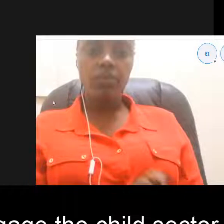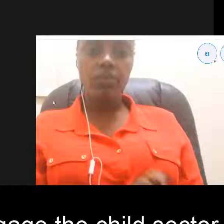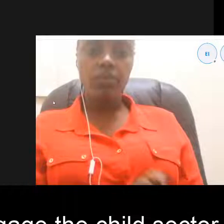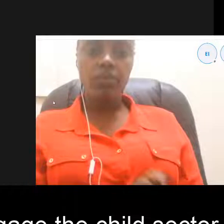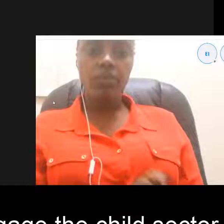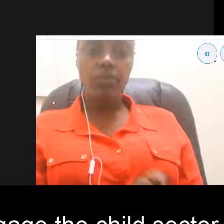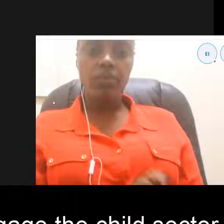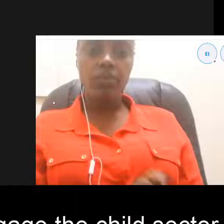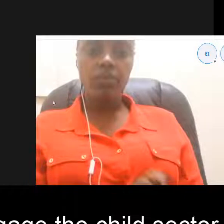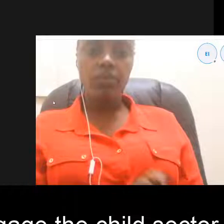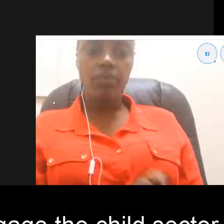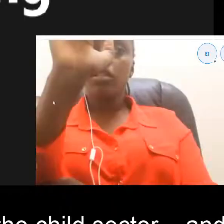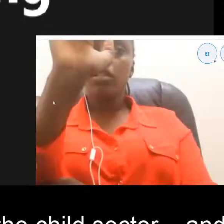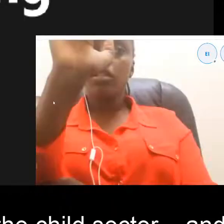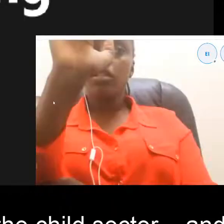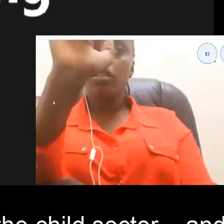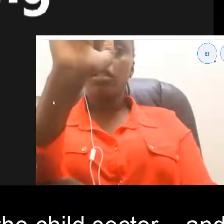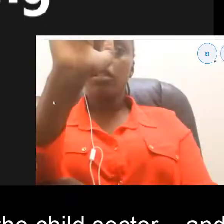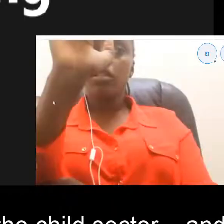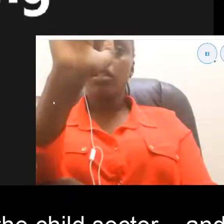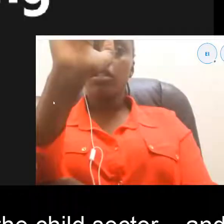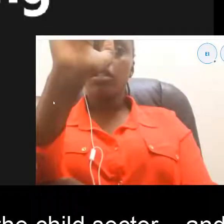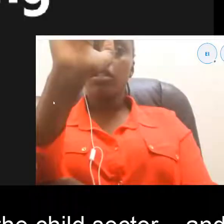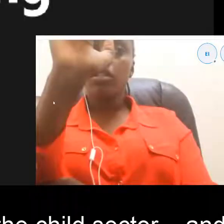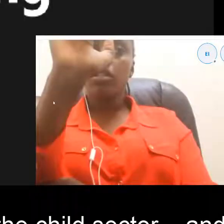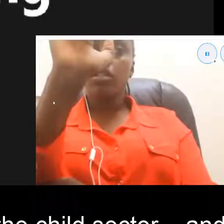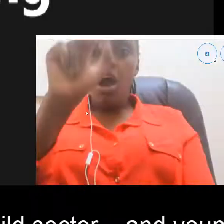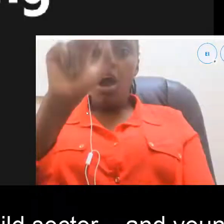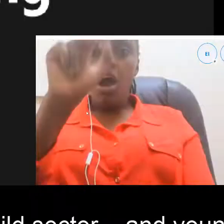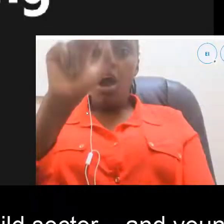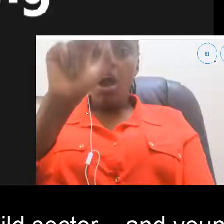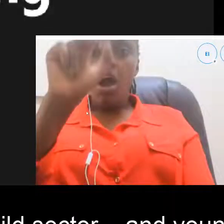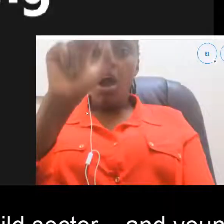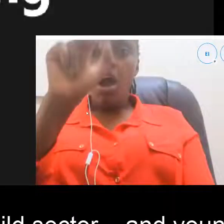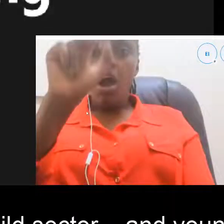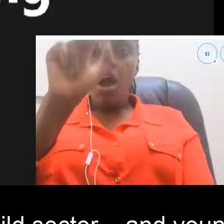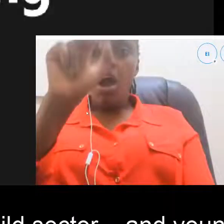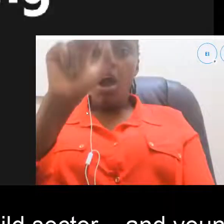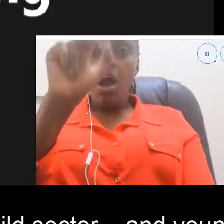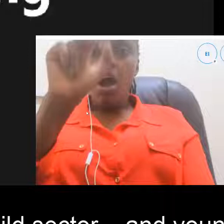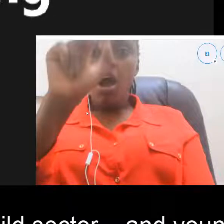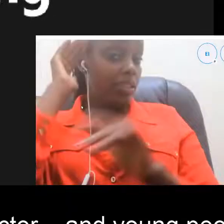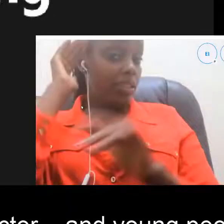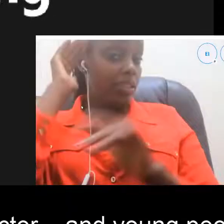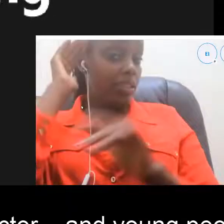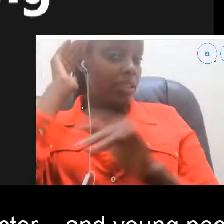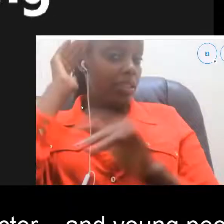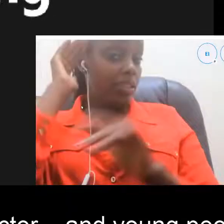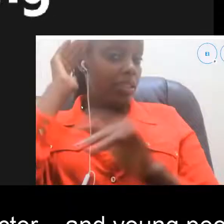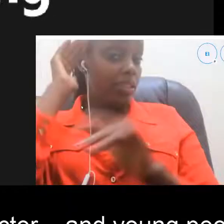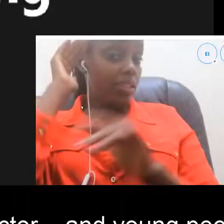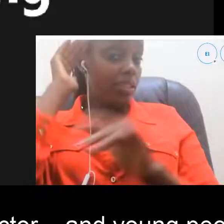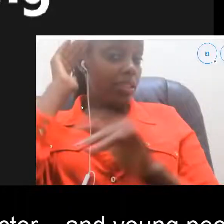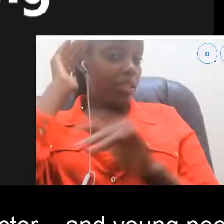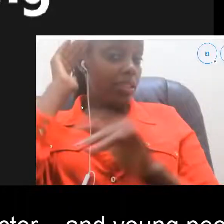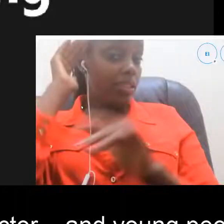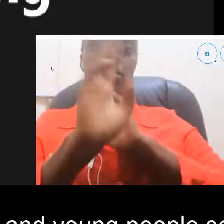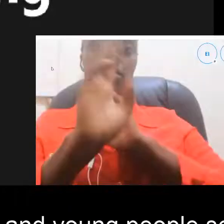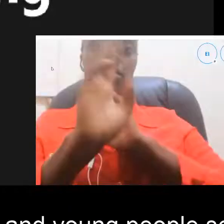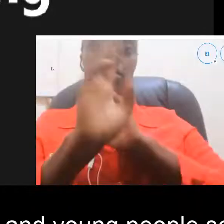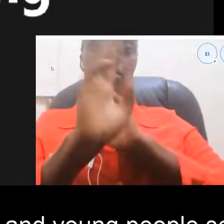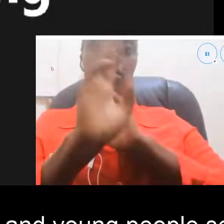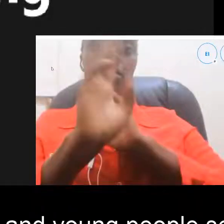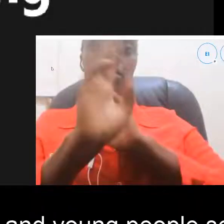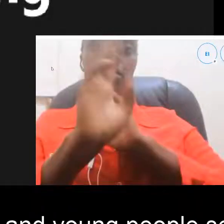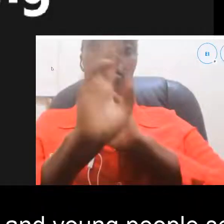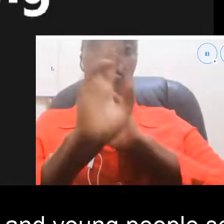ask that, Frank, if you are listening, please, we will ask that you send a report to me